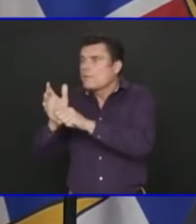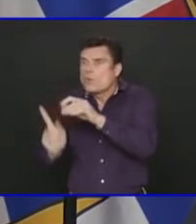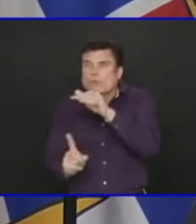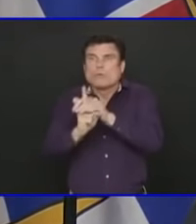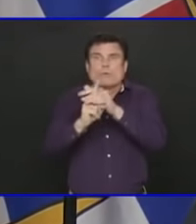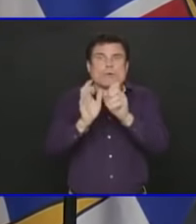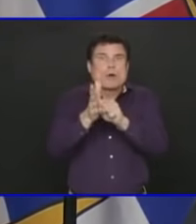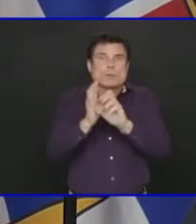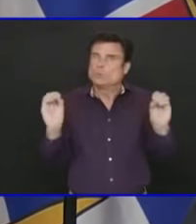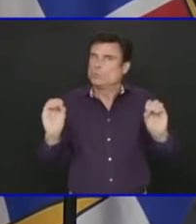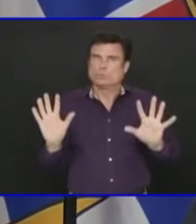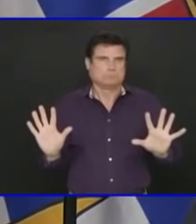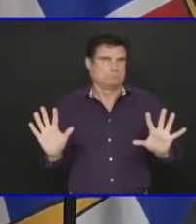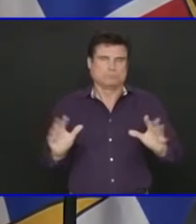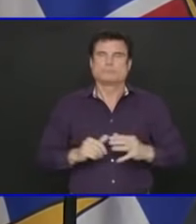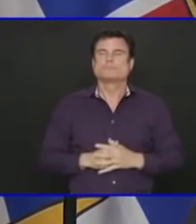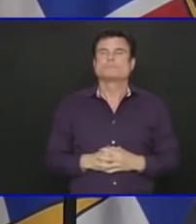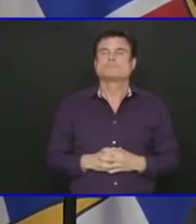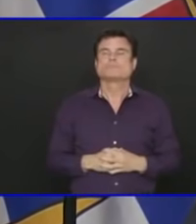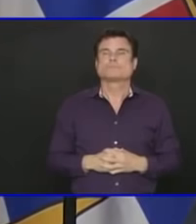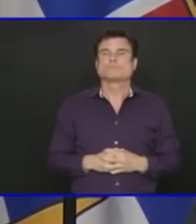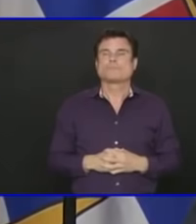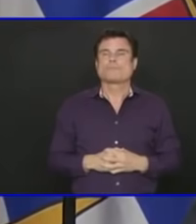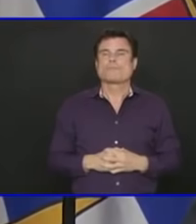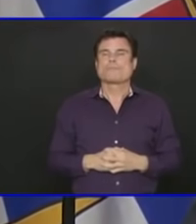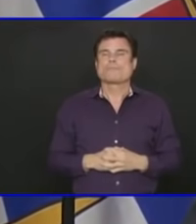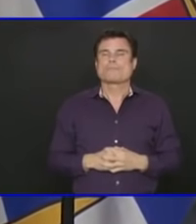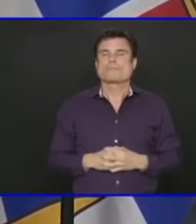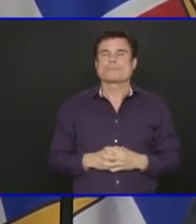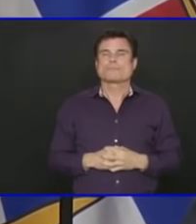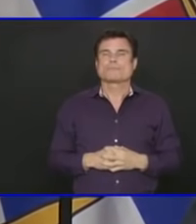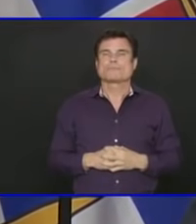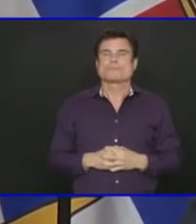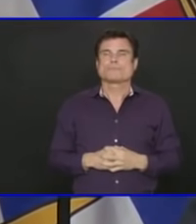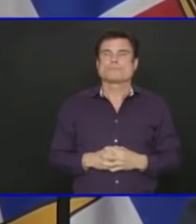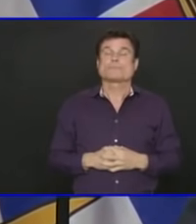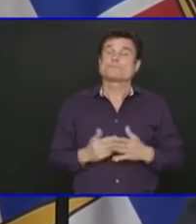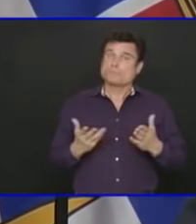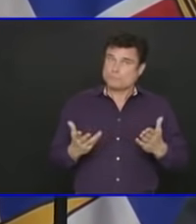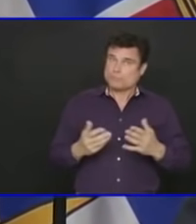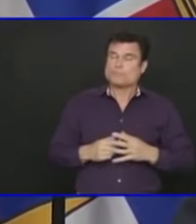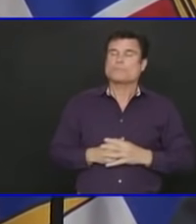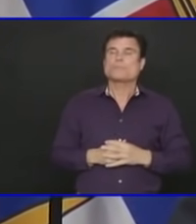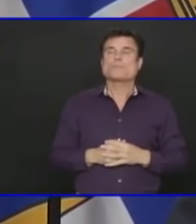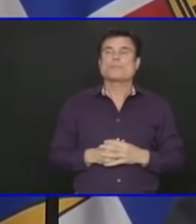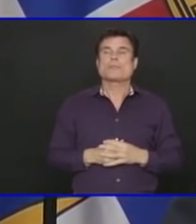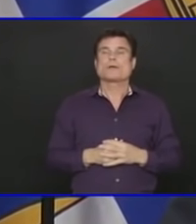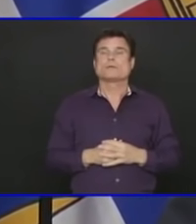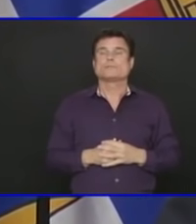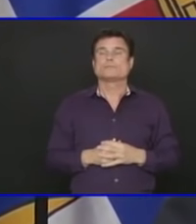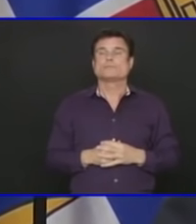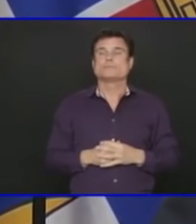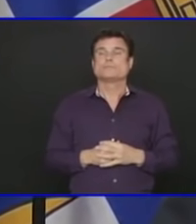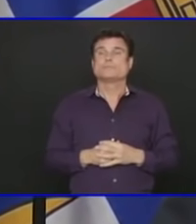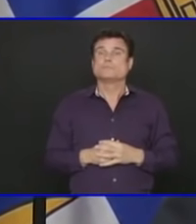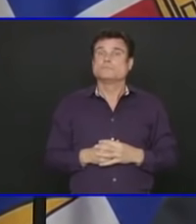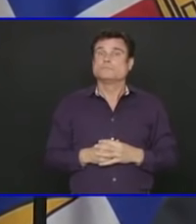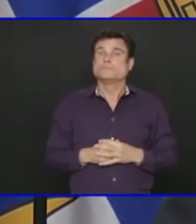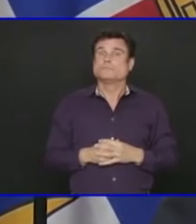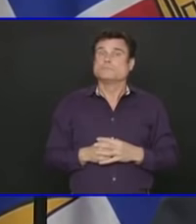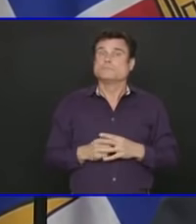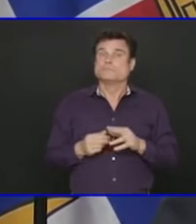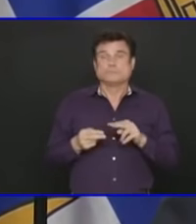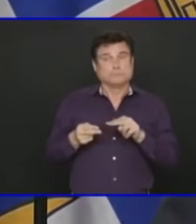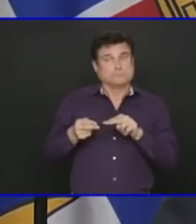additional cases, 13 cases in long-term care assisted living or the acute facilities that have been